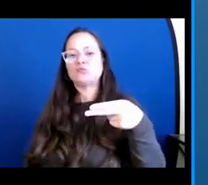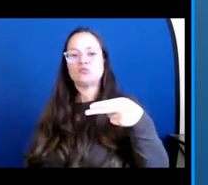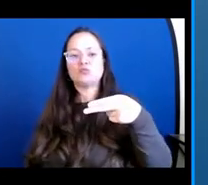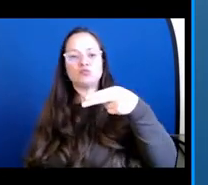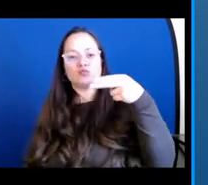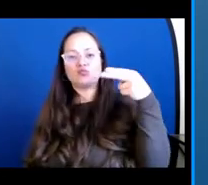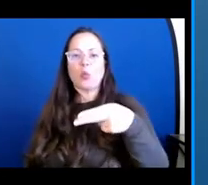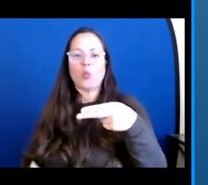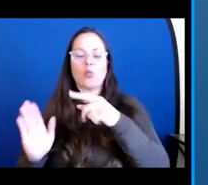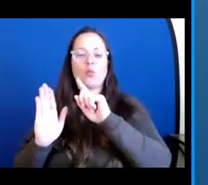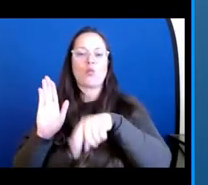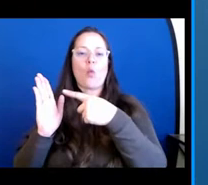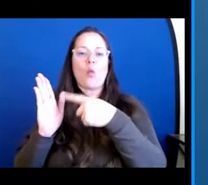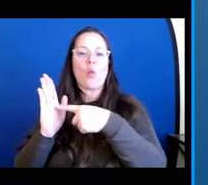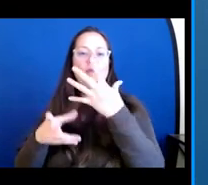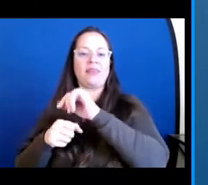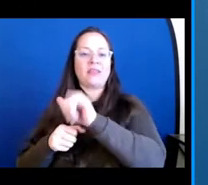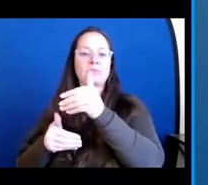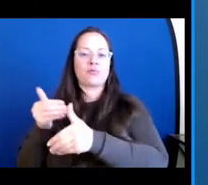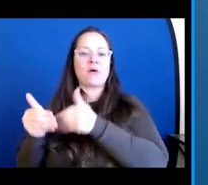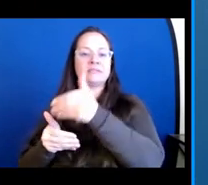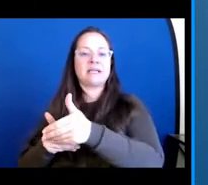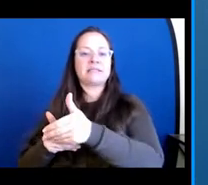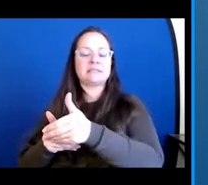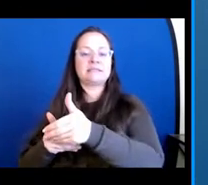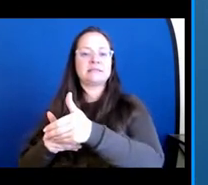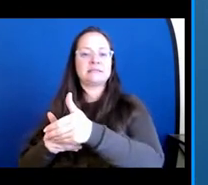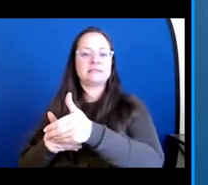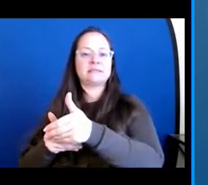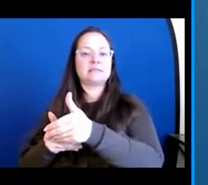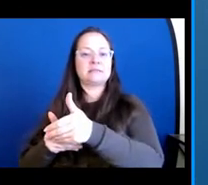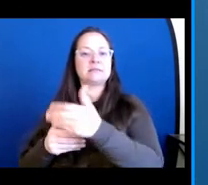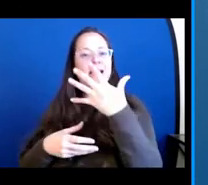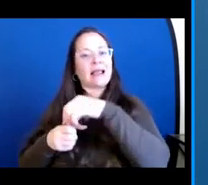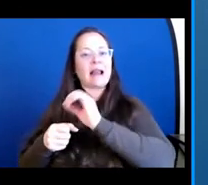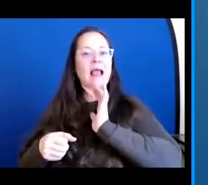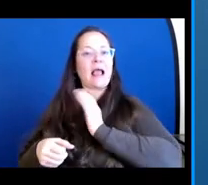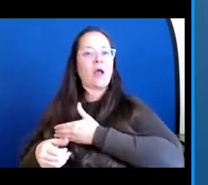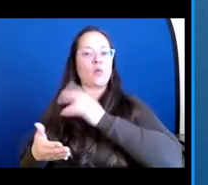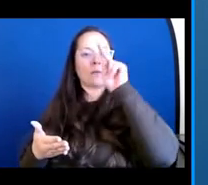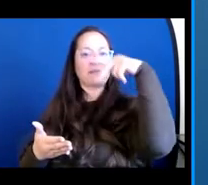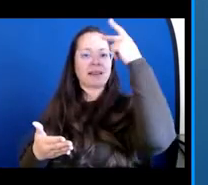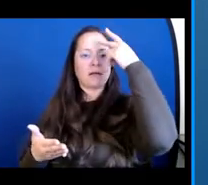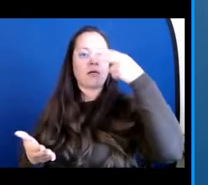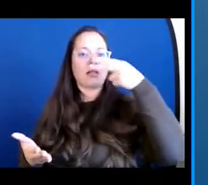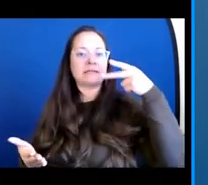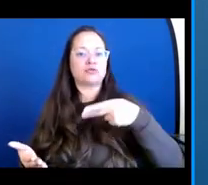process in our in our political history